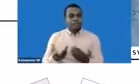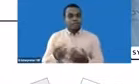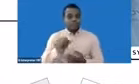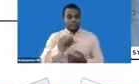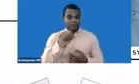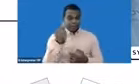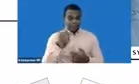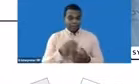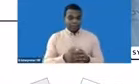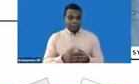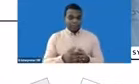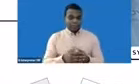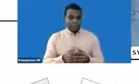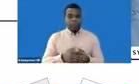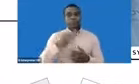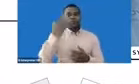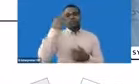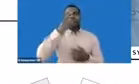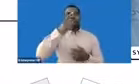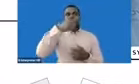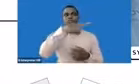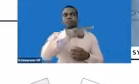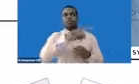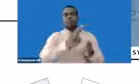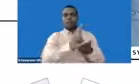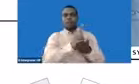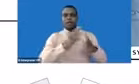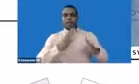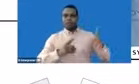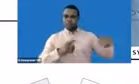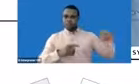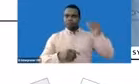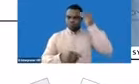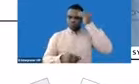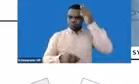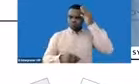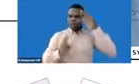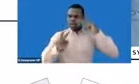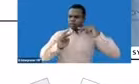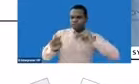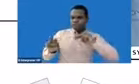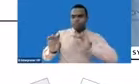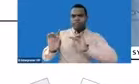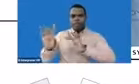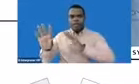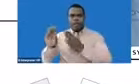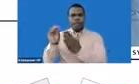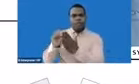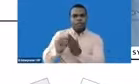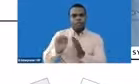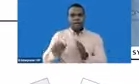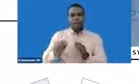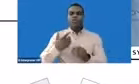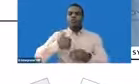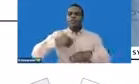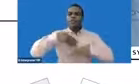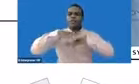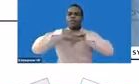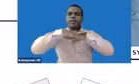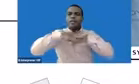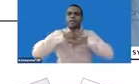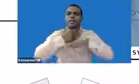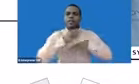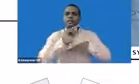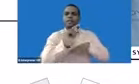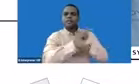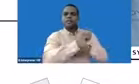different, and as a result, they also have different expertise. So users with different disabilities can